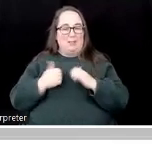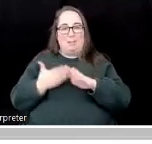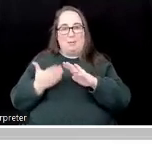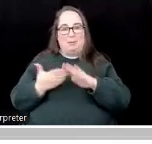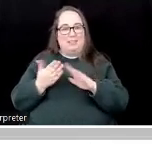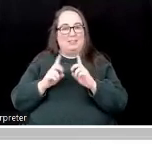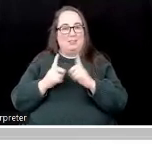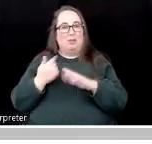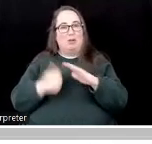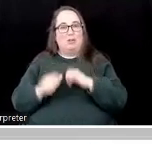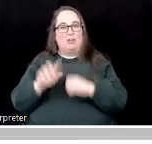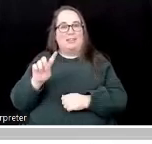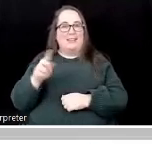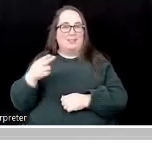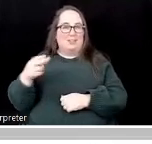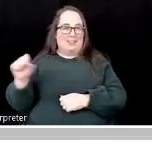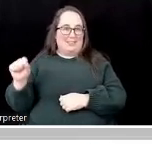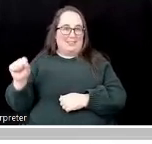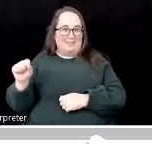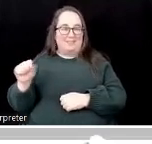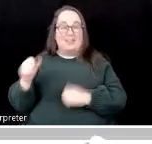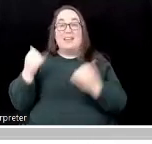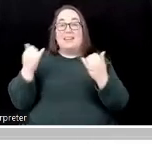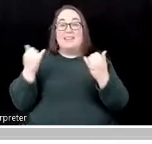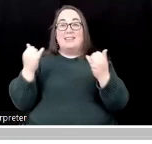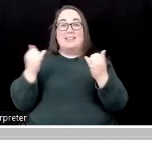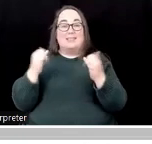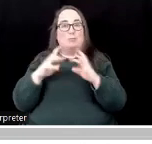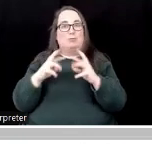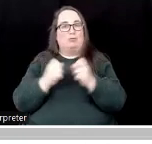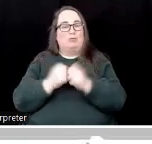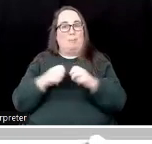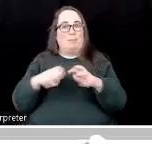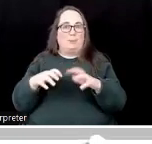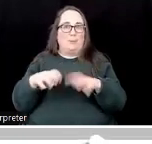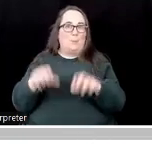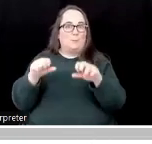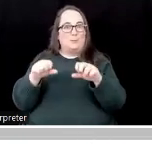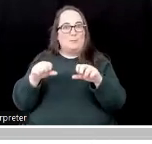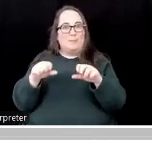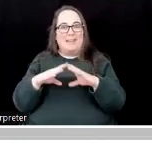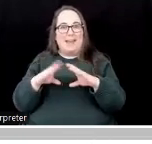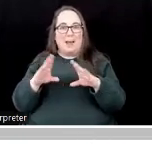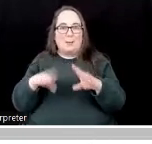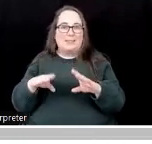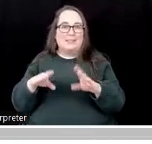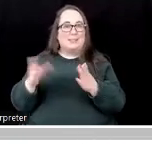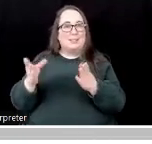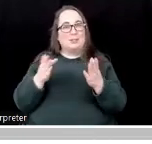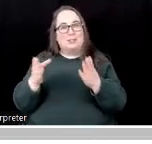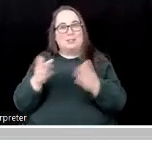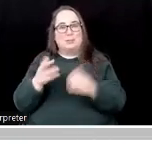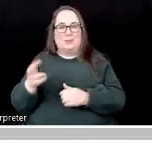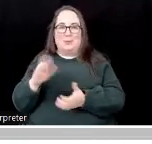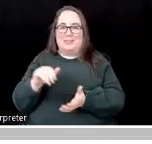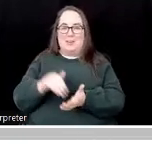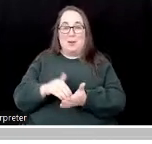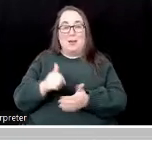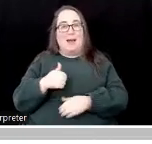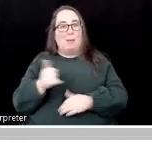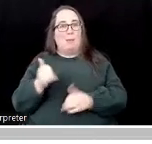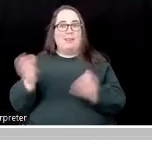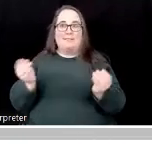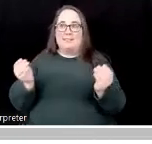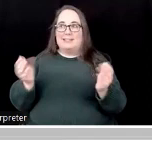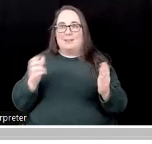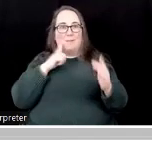Department of Health and Human Services. This webinar is hosted by the Housing and Services Resource Center. I will be serving as a